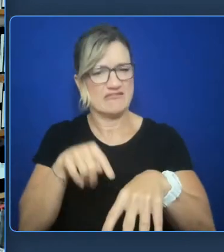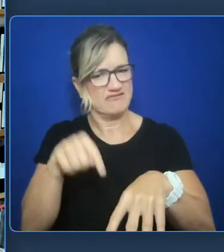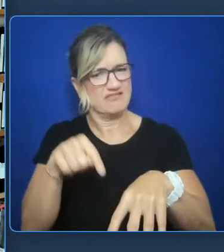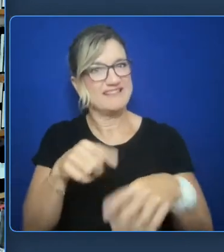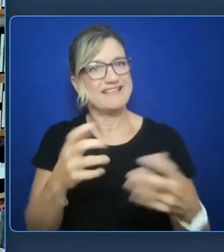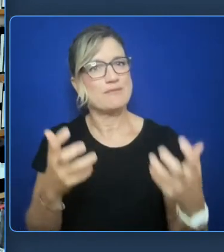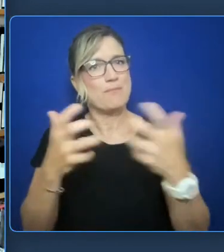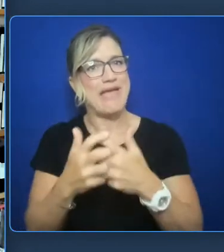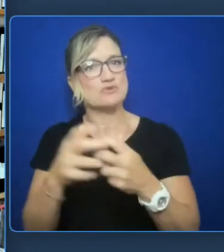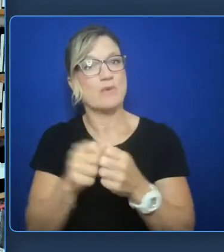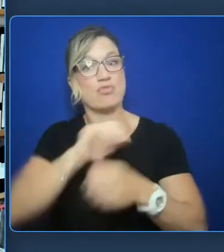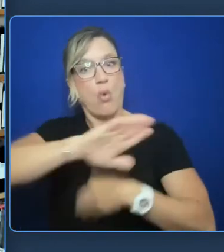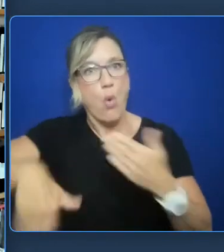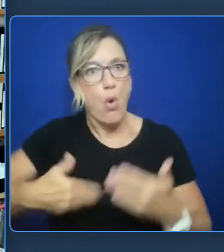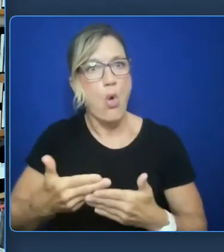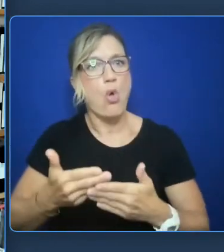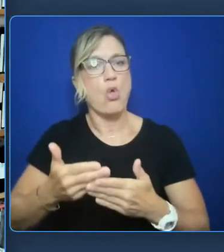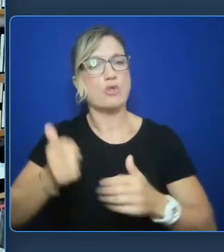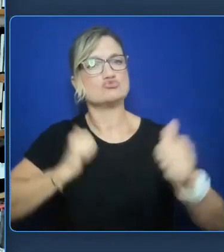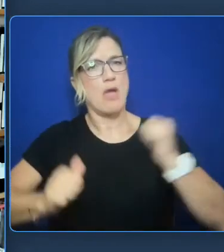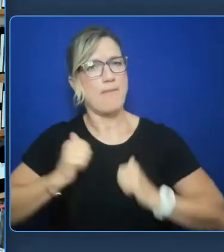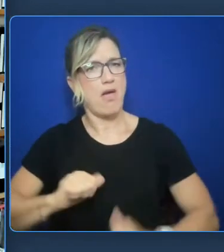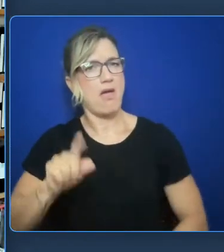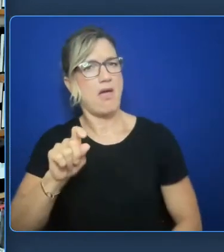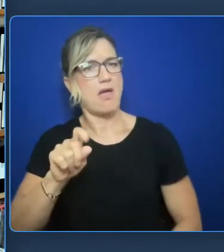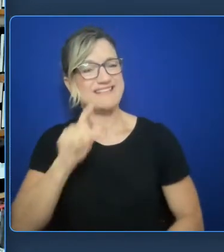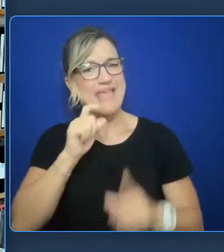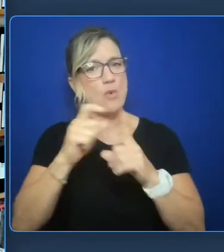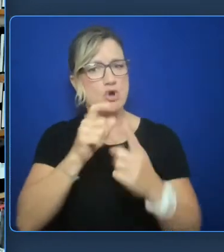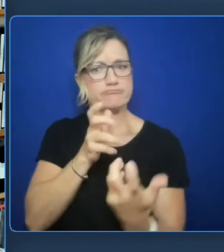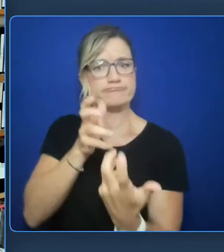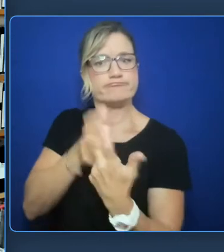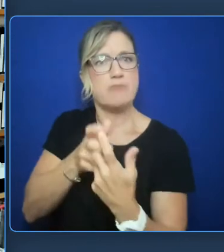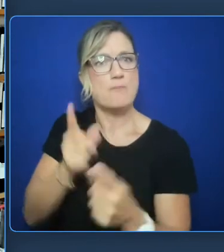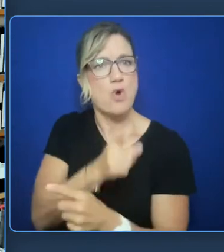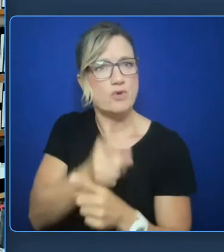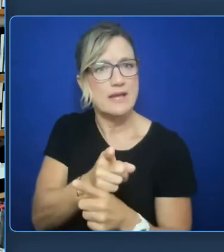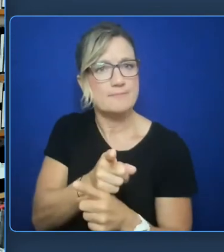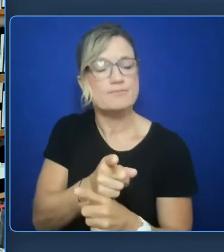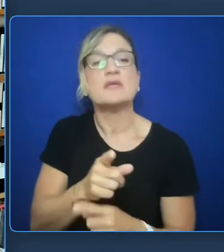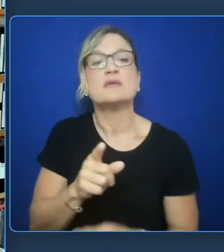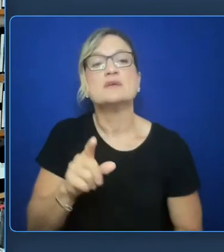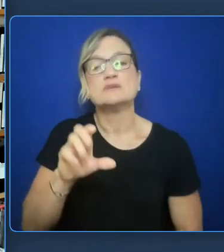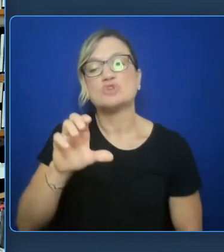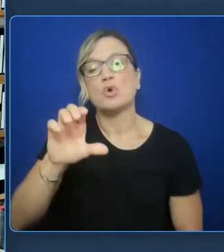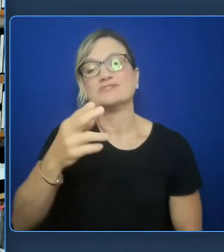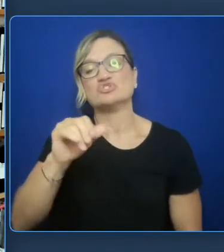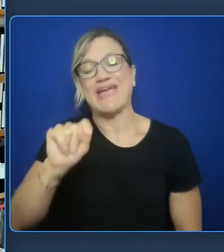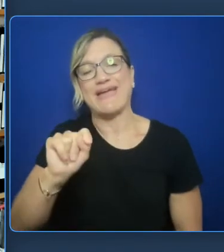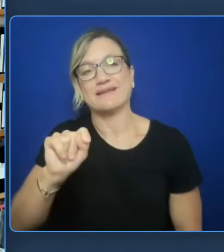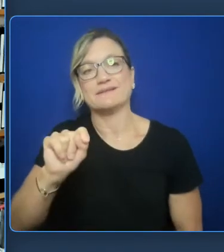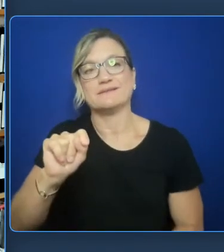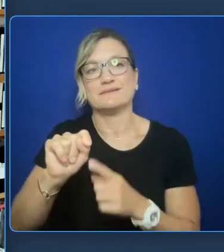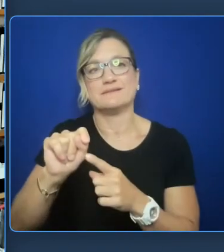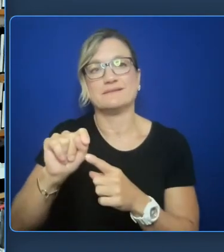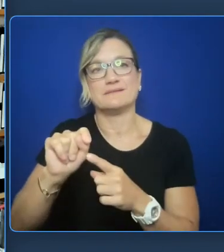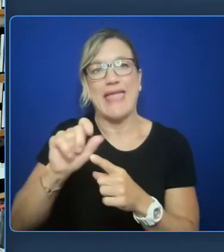drama, perhaps. Those are things that I don't think ChatGPT is quite capable of doing